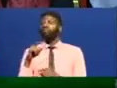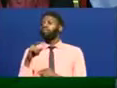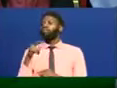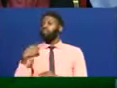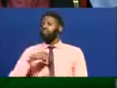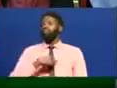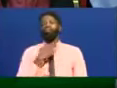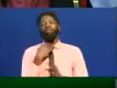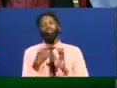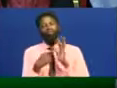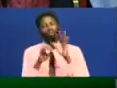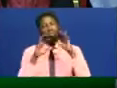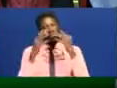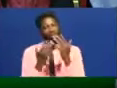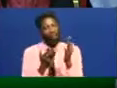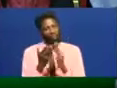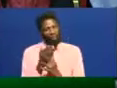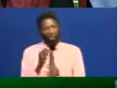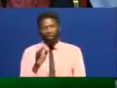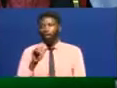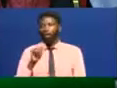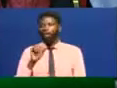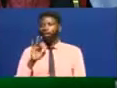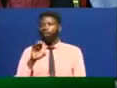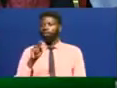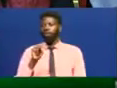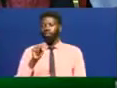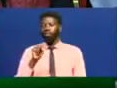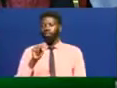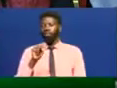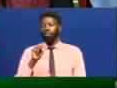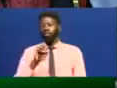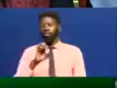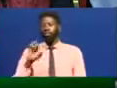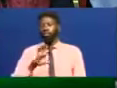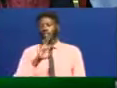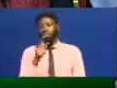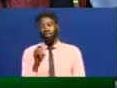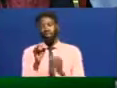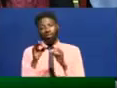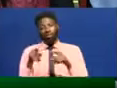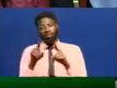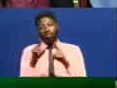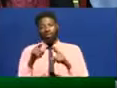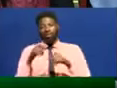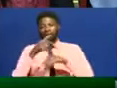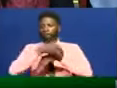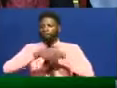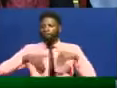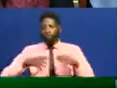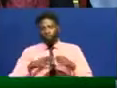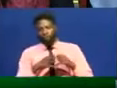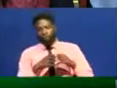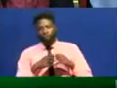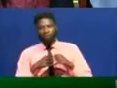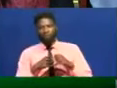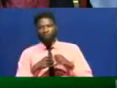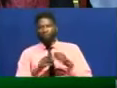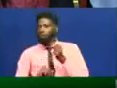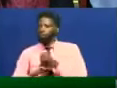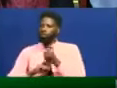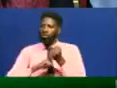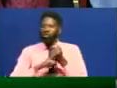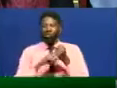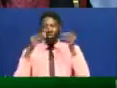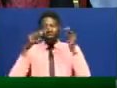through the Africa Cup of Nations in East Africa. And if you are still on the sidelines, join us in